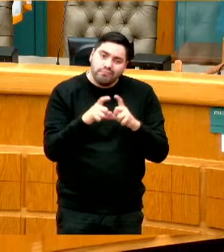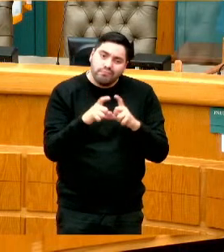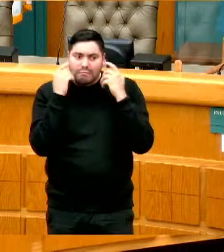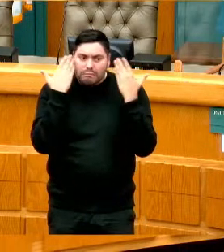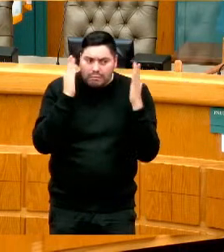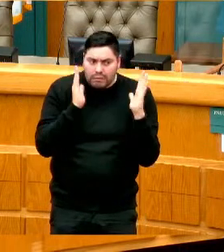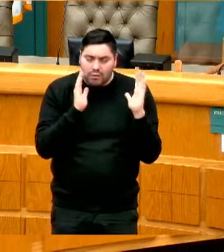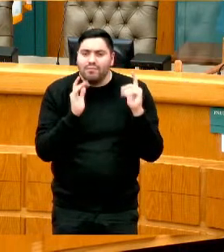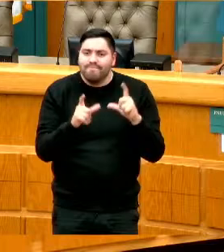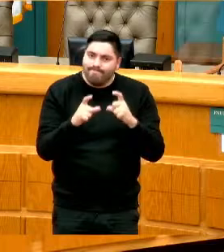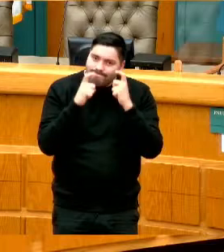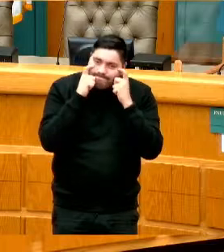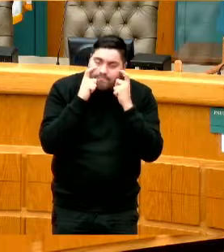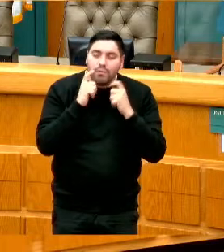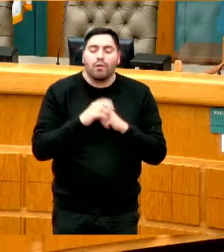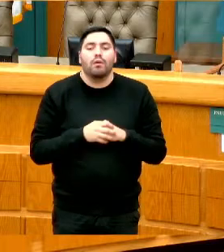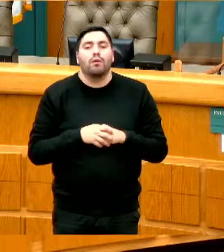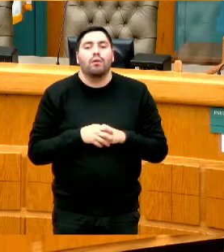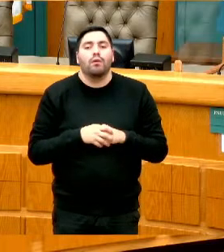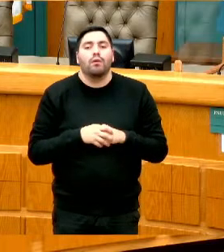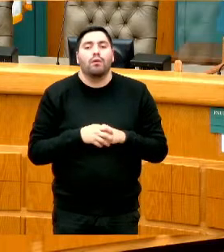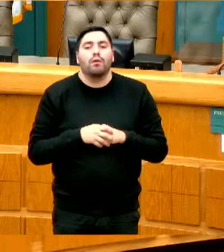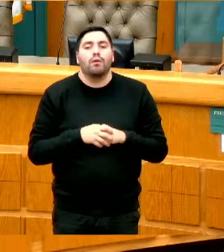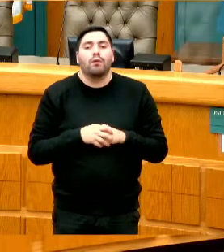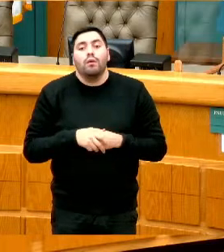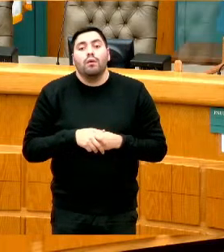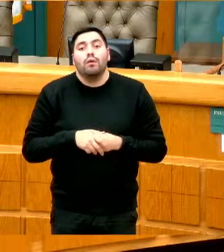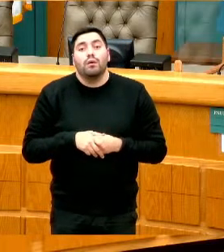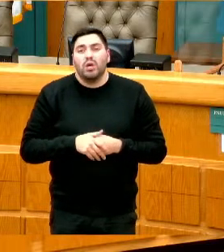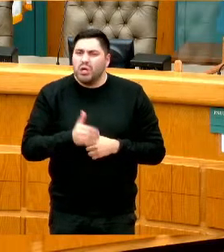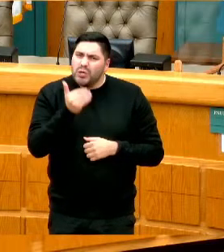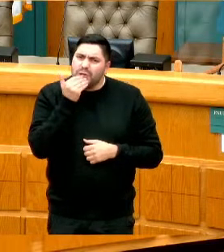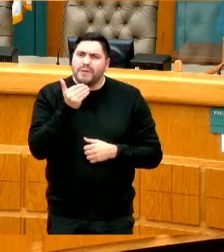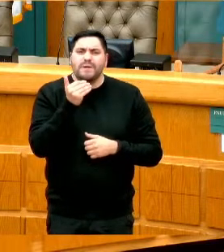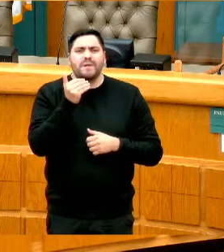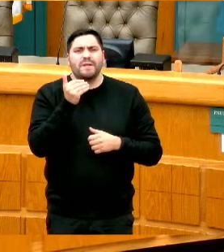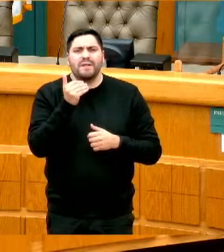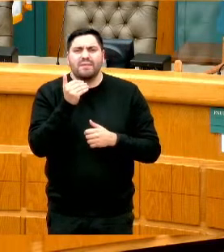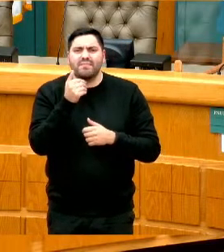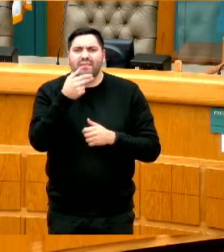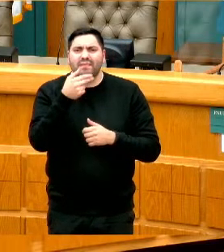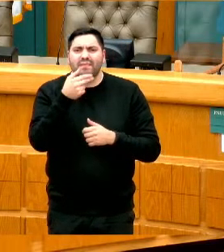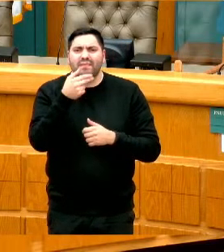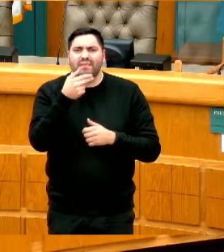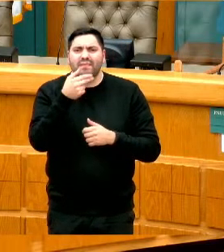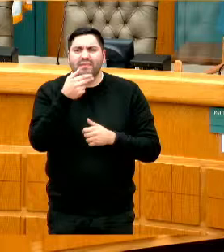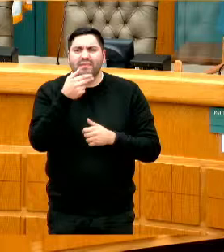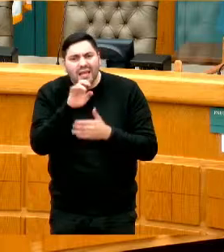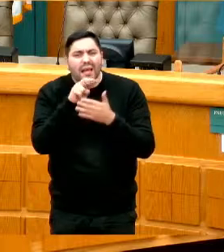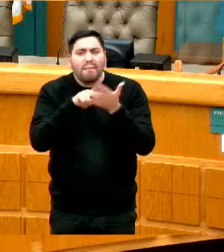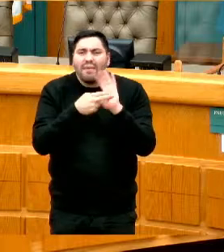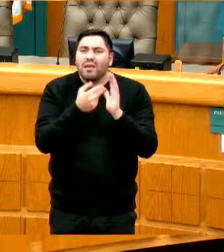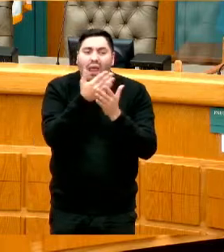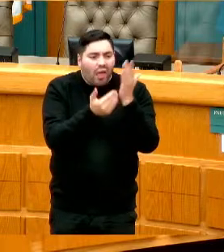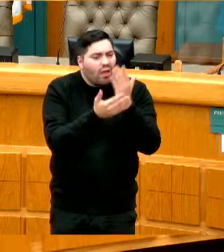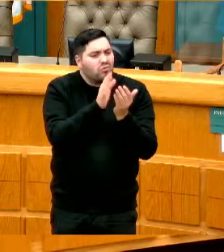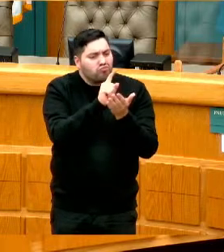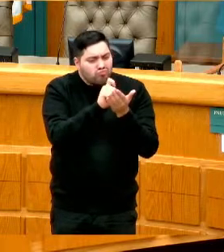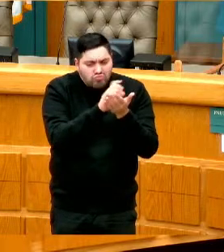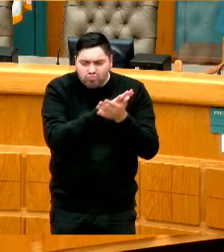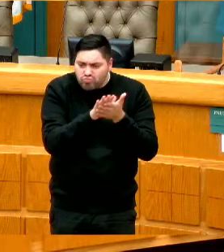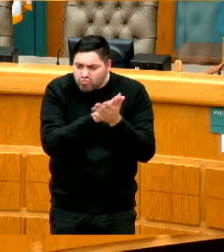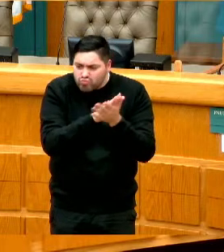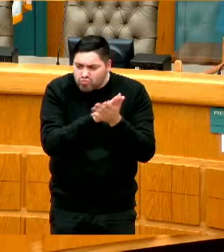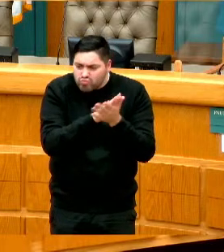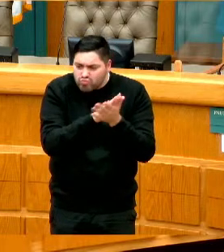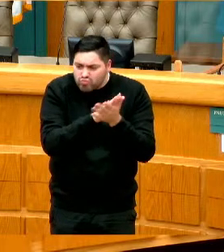you're around. You also want to pay attention to good hygiene. Continue to wash your hands often and keep your hands off your